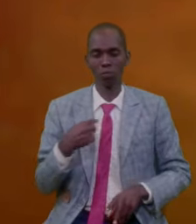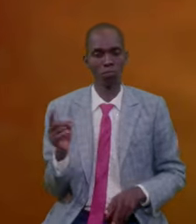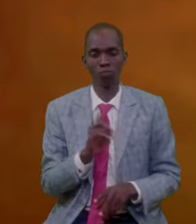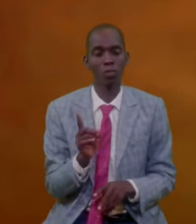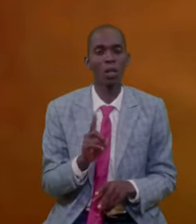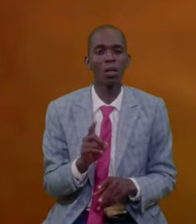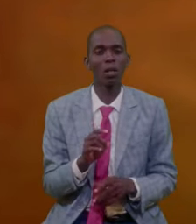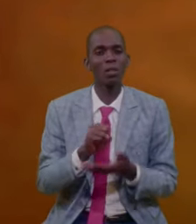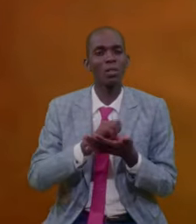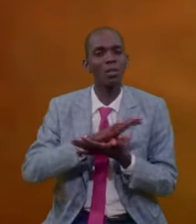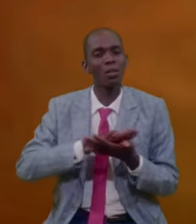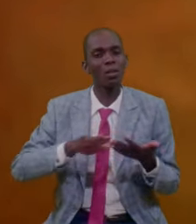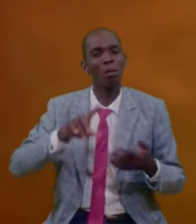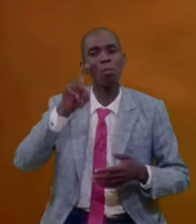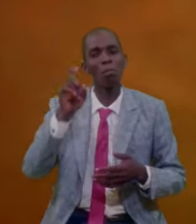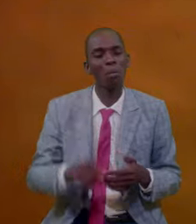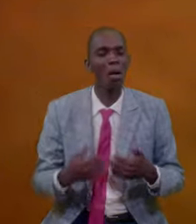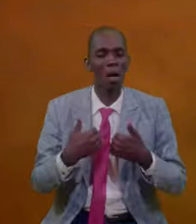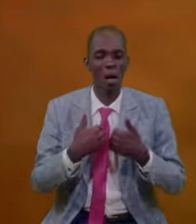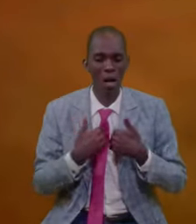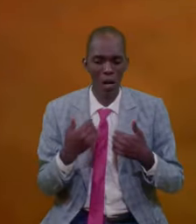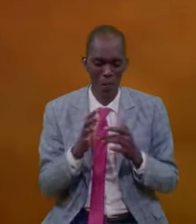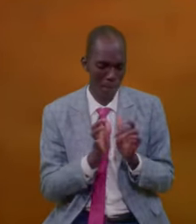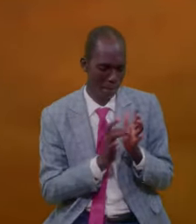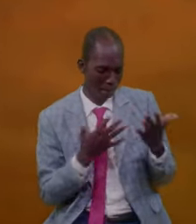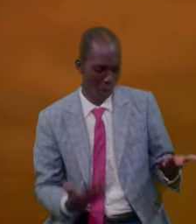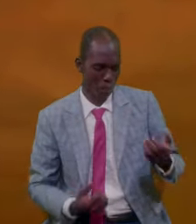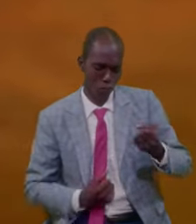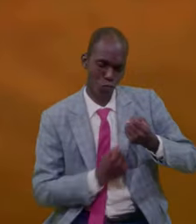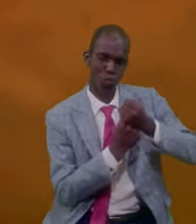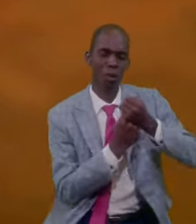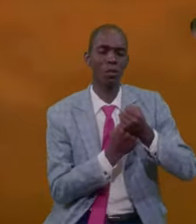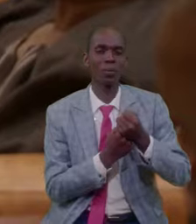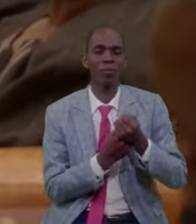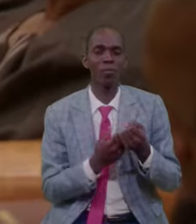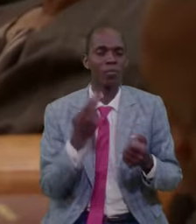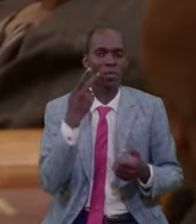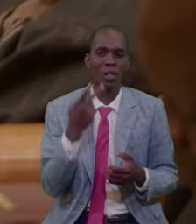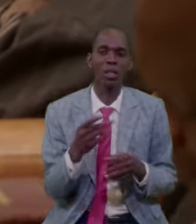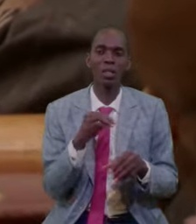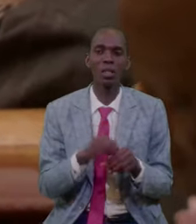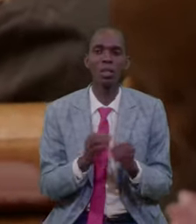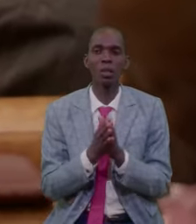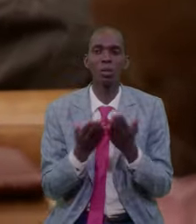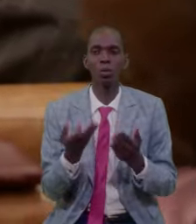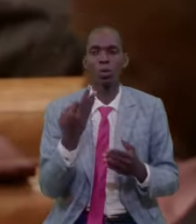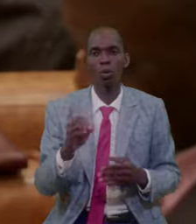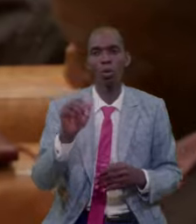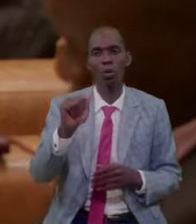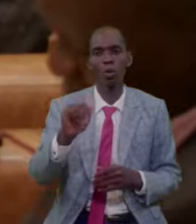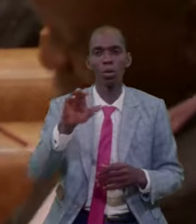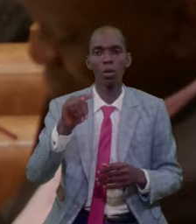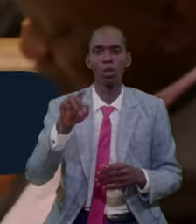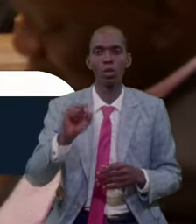Sanctification must have a scriptural fruit. It tells us in Acts chapter